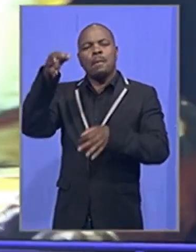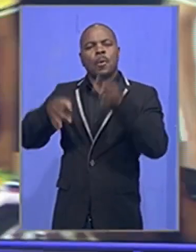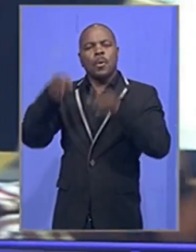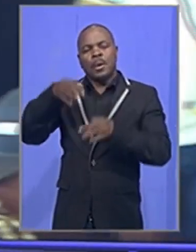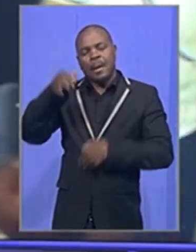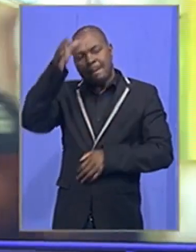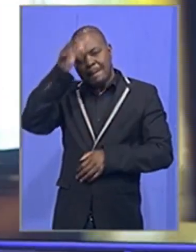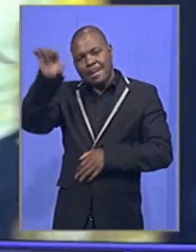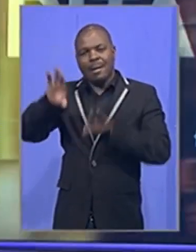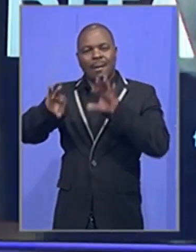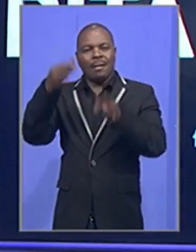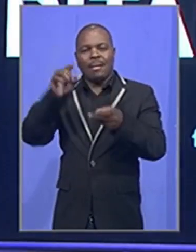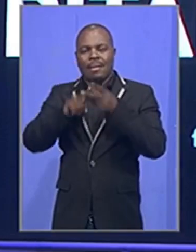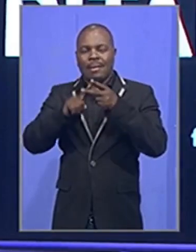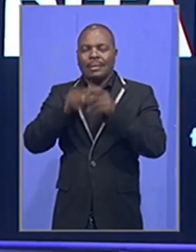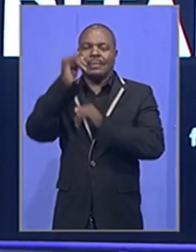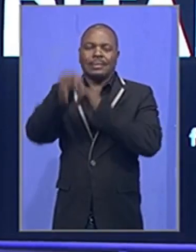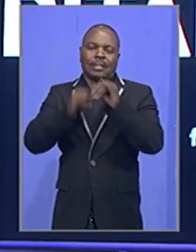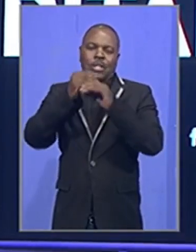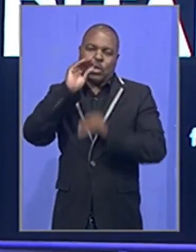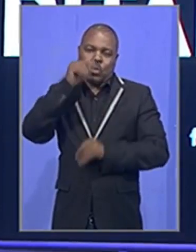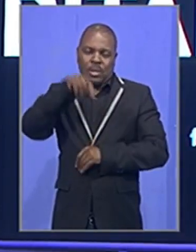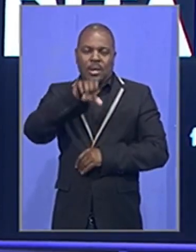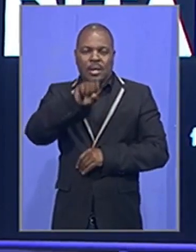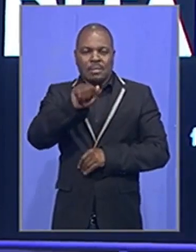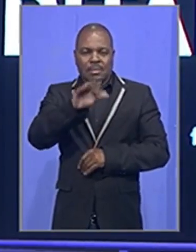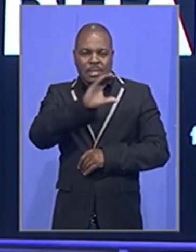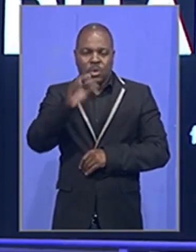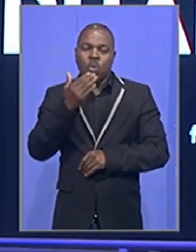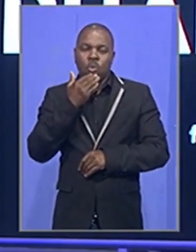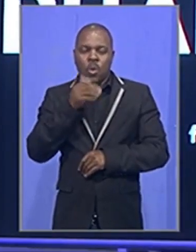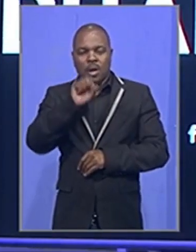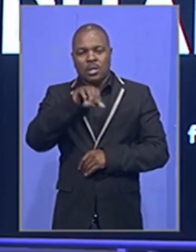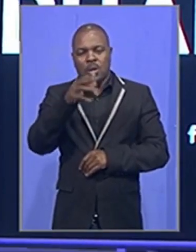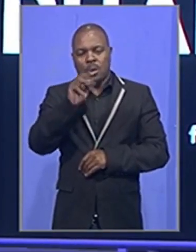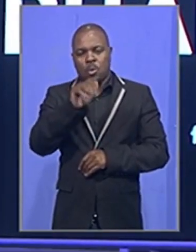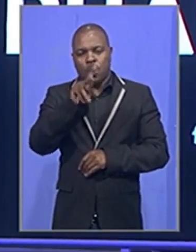dipolotiki kapa tabeng tsa matjhaba kwana SABC bile le se ditabeng tsa dipolotiki mme Sophie Mokoena a re fetele papatsong